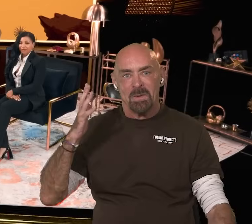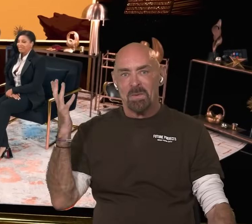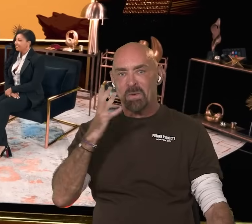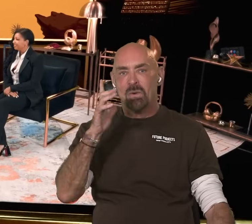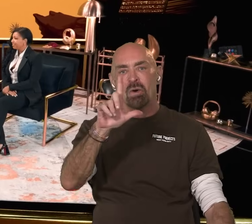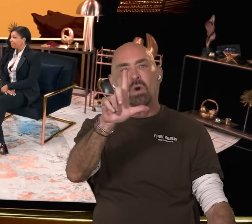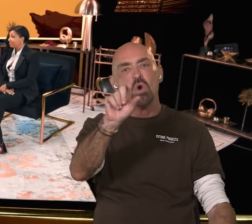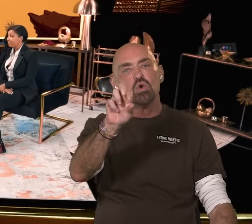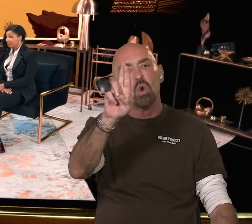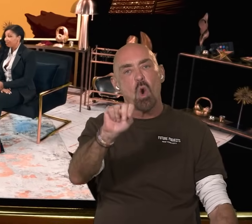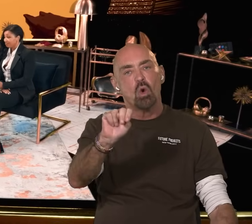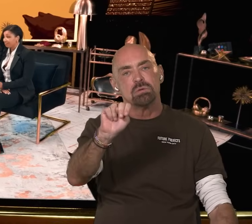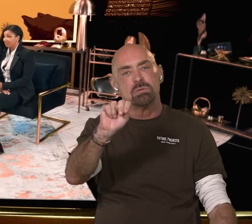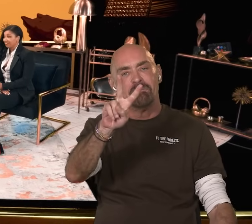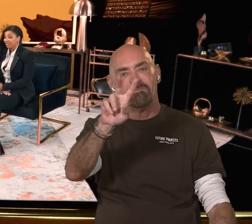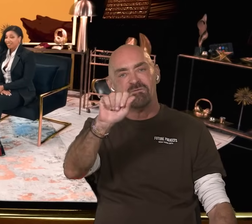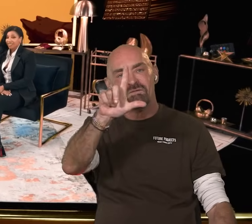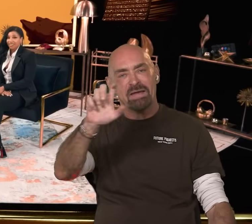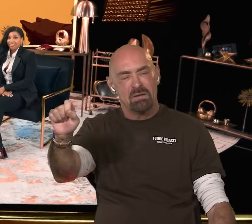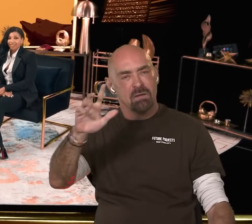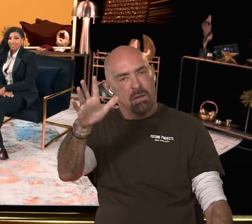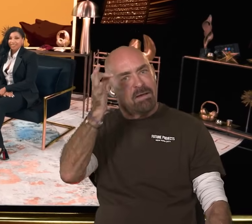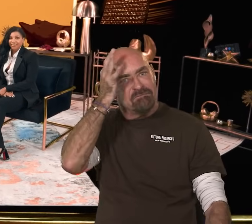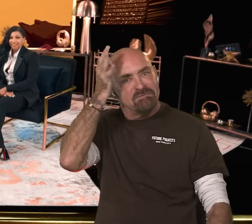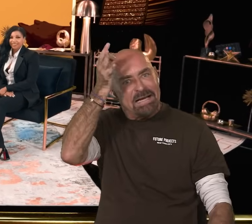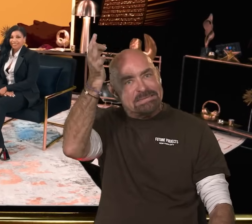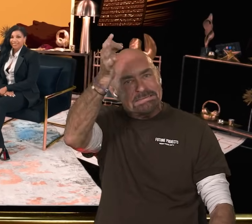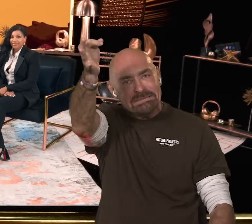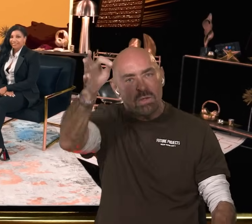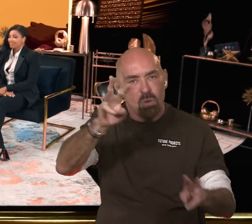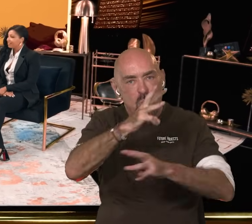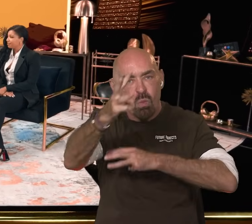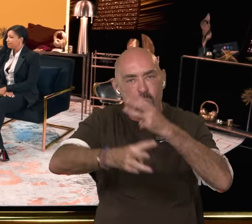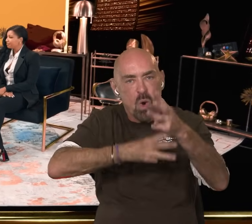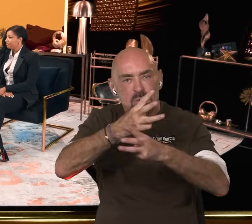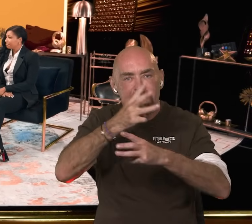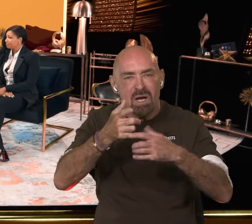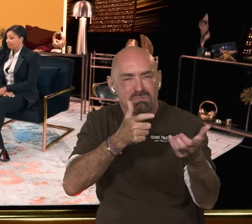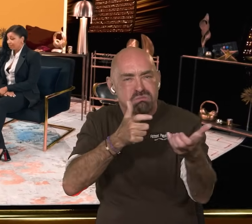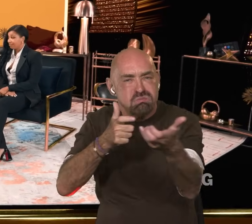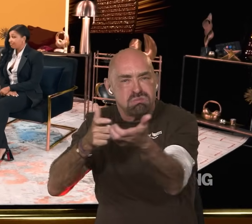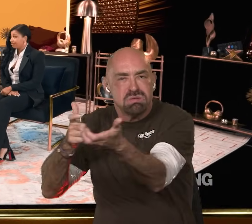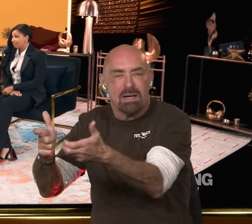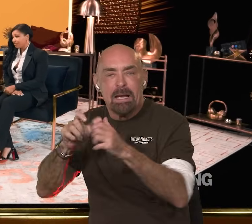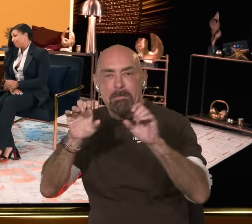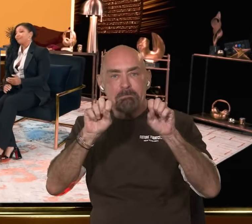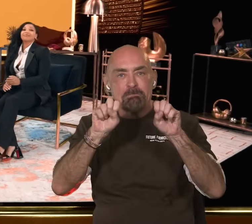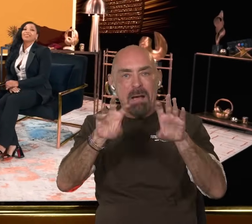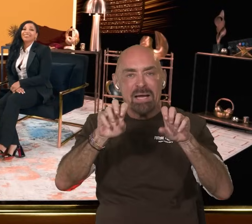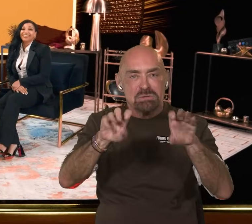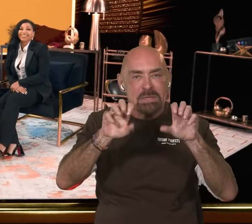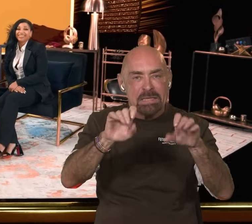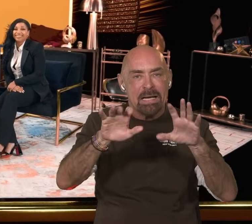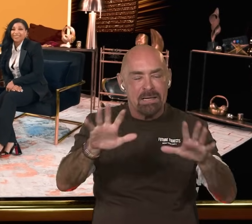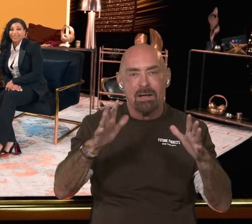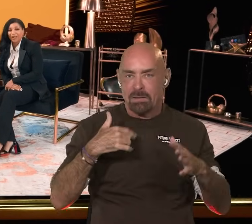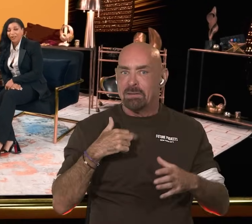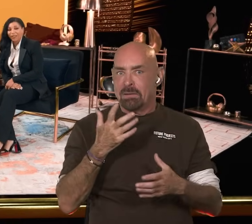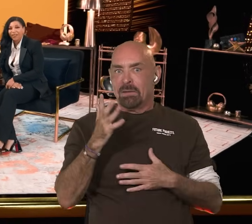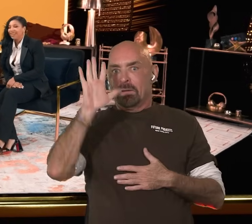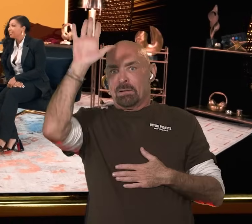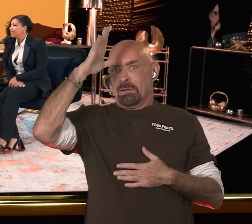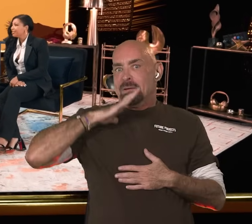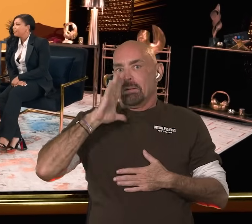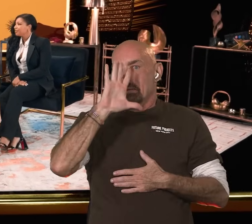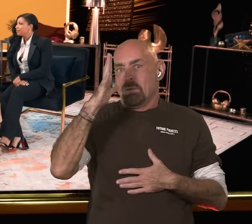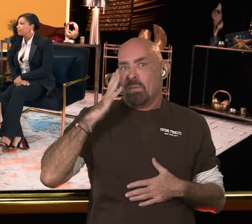Wow, Lorne Vale looks great. A fantasy world with post-apocalyptic vibes, guns, but also magic. Sign me the heck